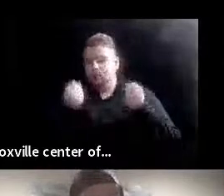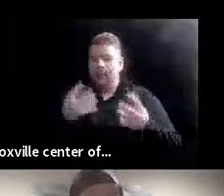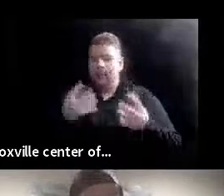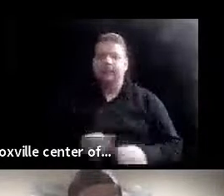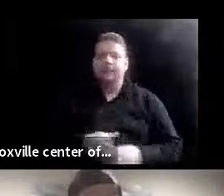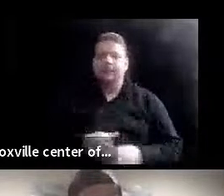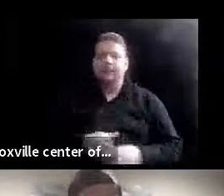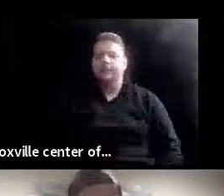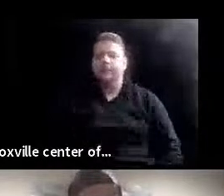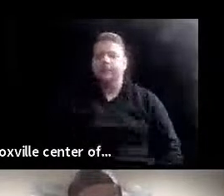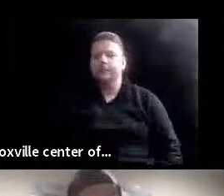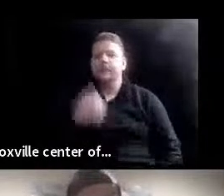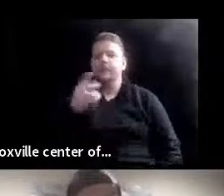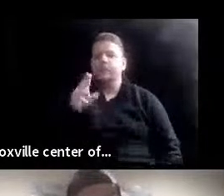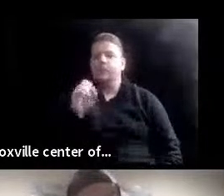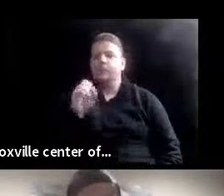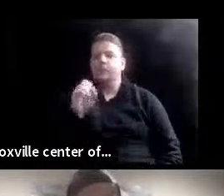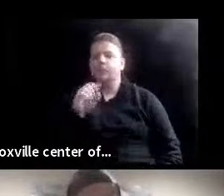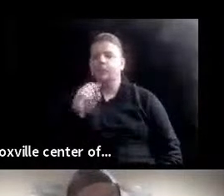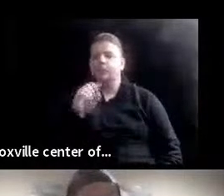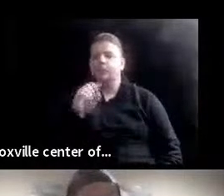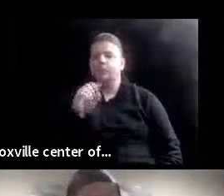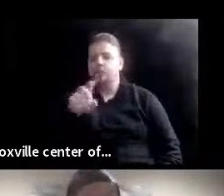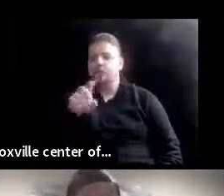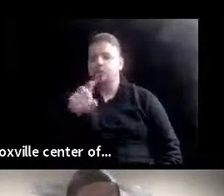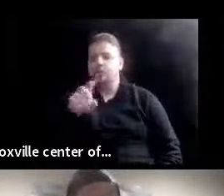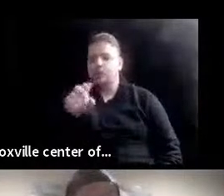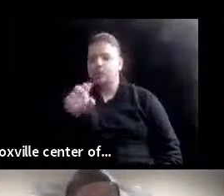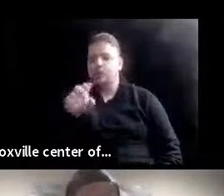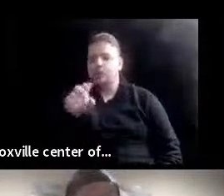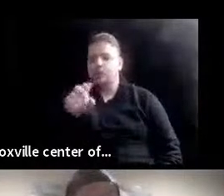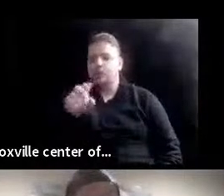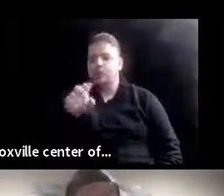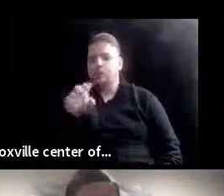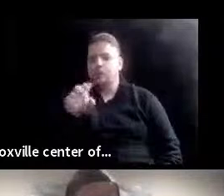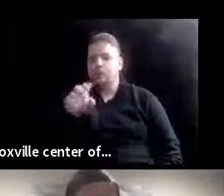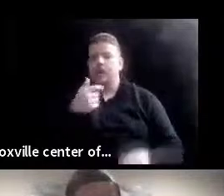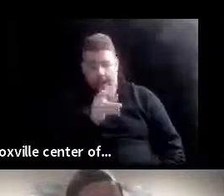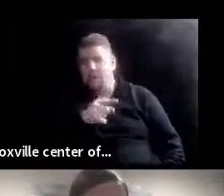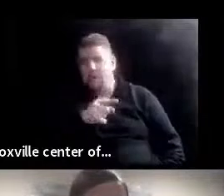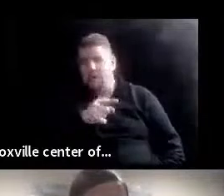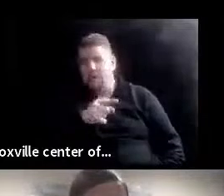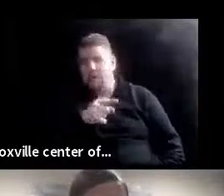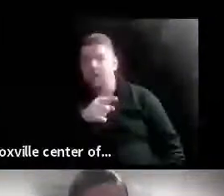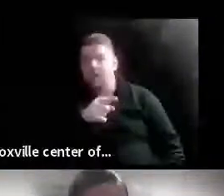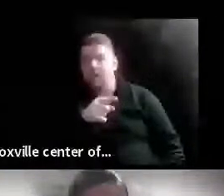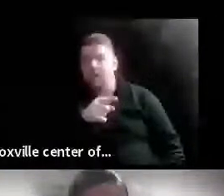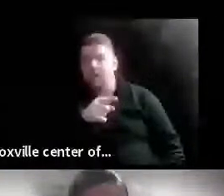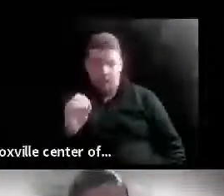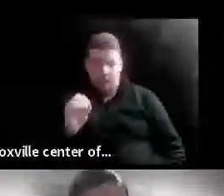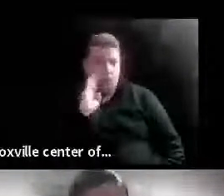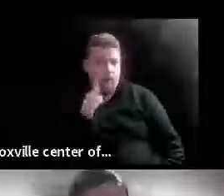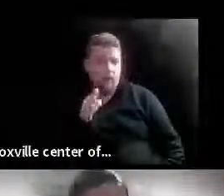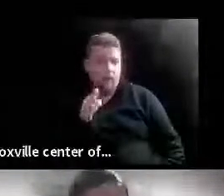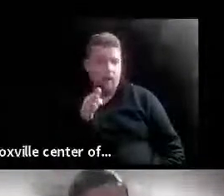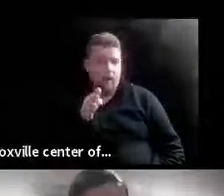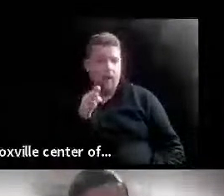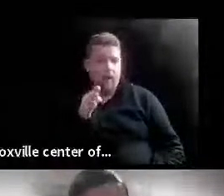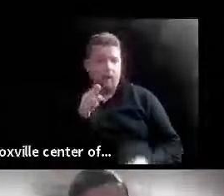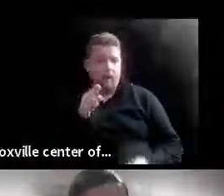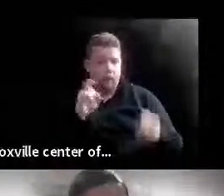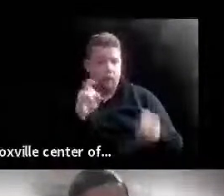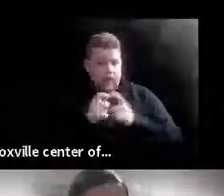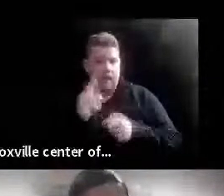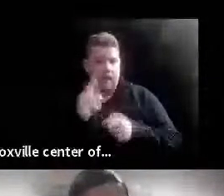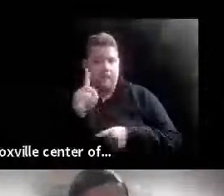Hey, just a quick question, Dr. Buchanan, or maybe Lisa would know better. Do you know if Knox County is going to move